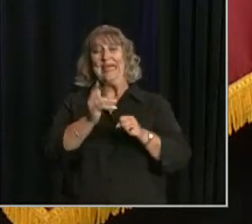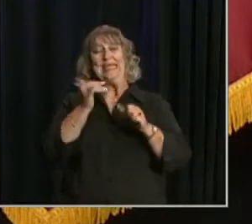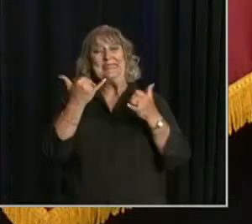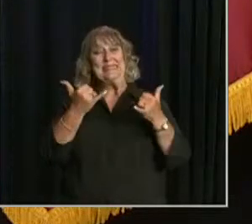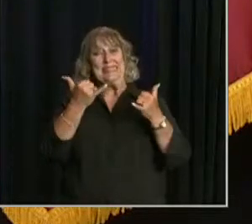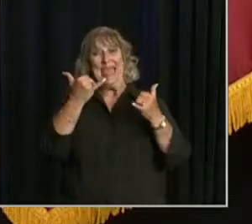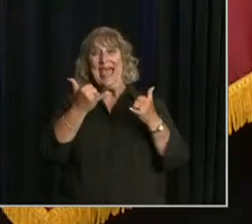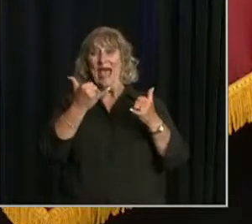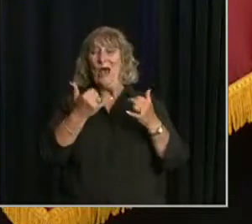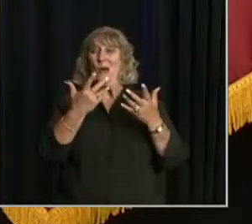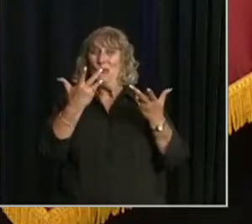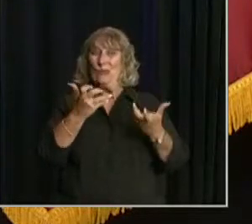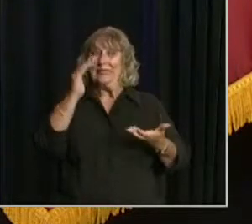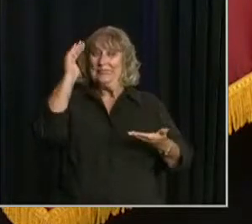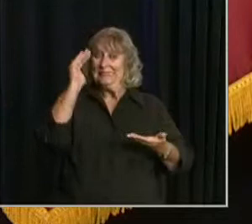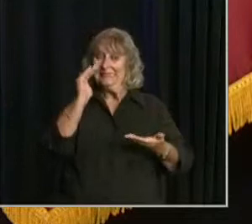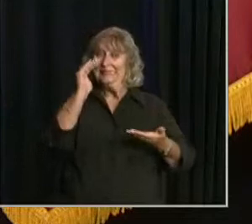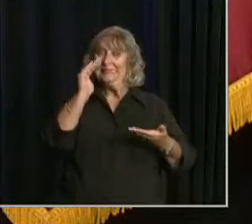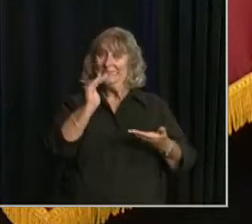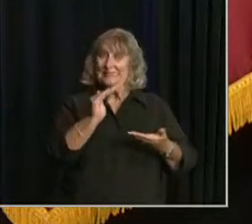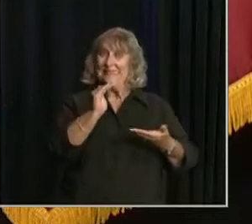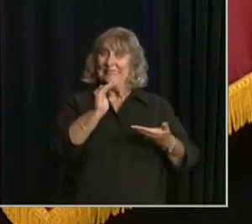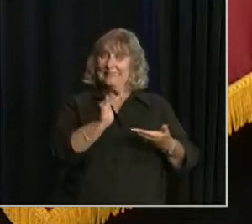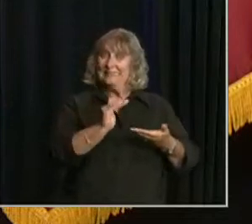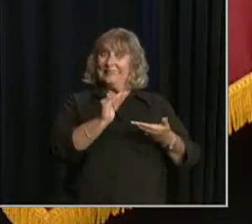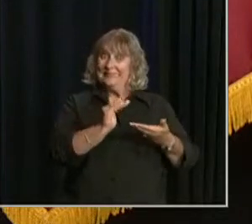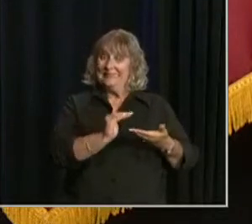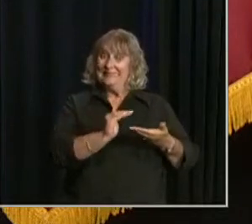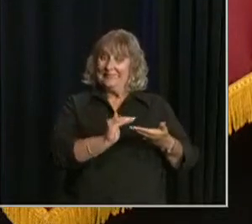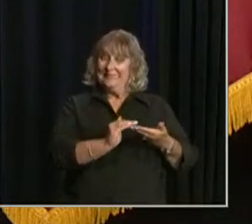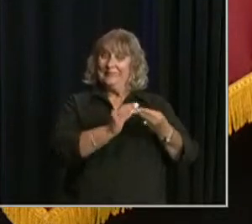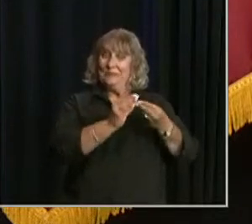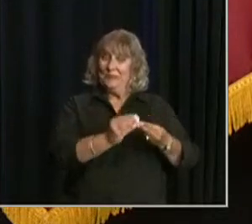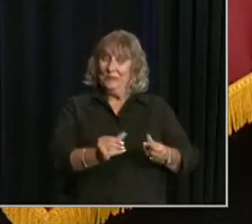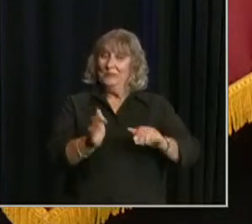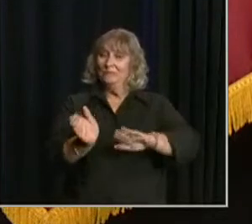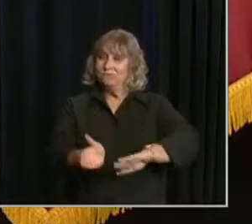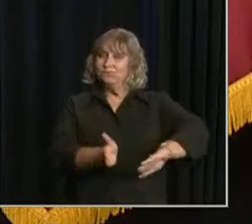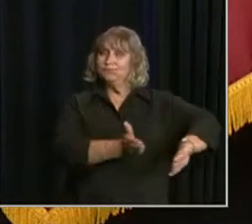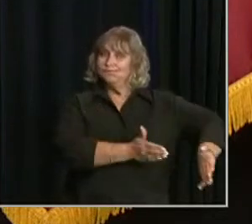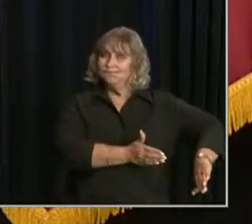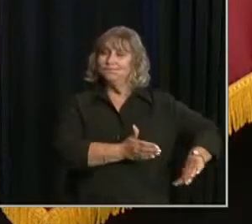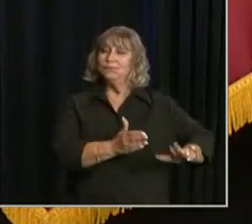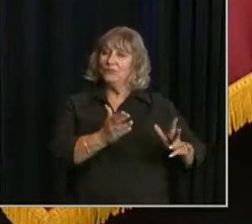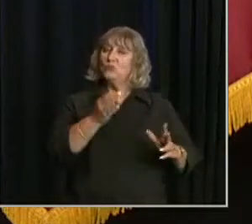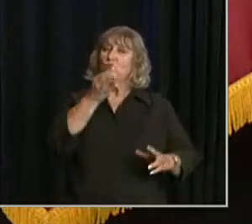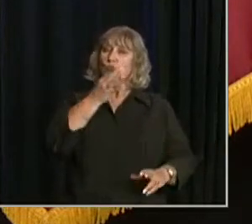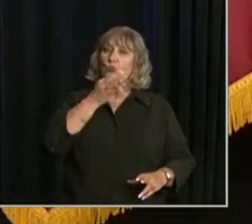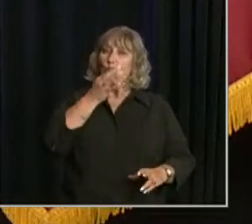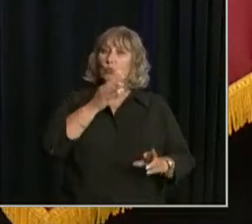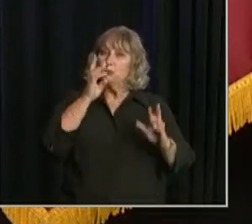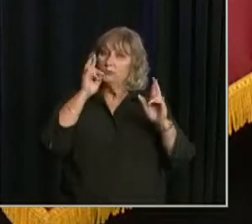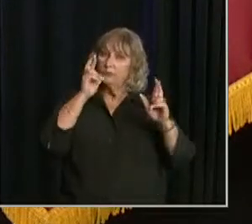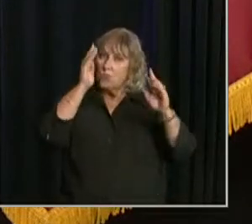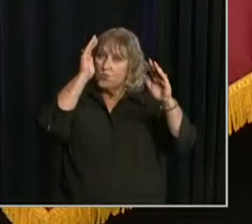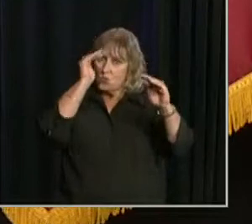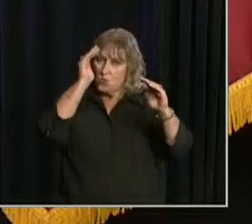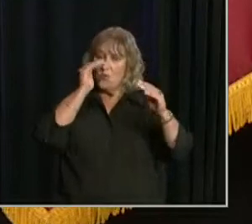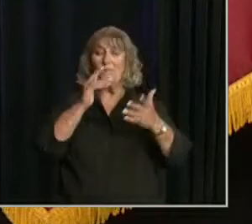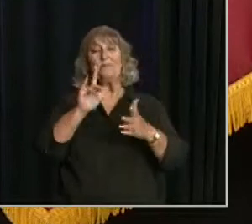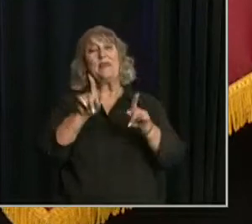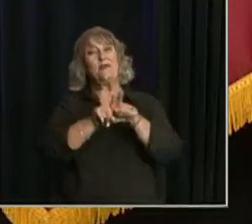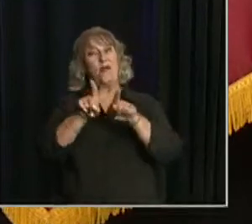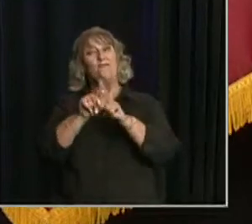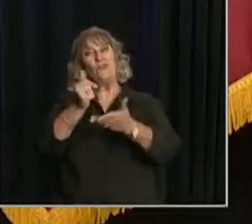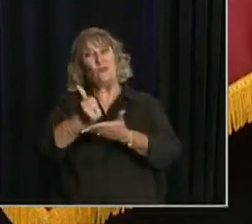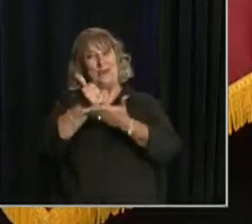to putting this pandemic finally to rest, but we are not there yet. Please continue to do your part. And as you know, we have assistance available for you